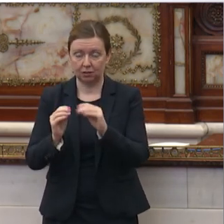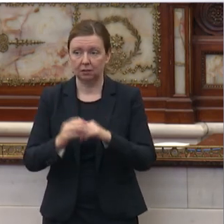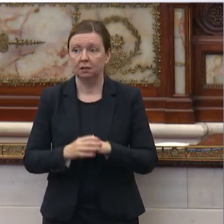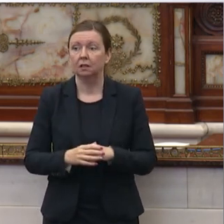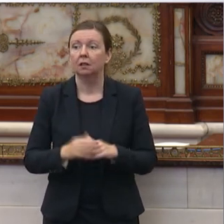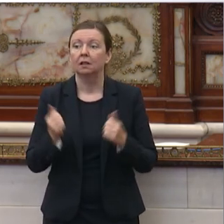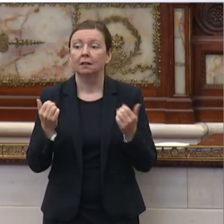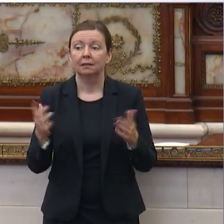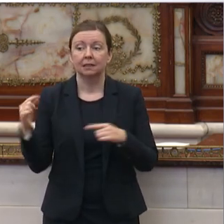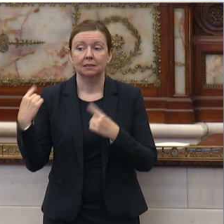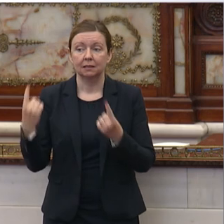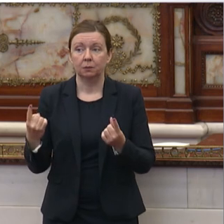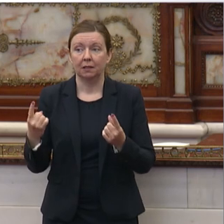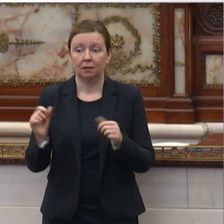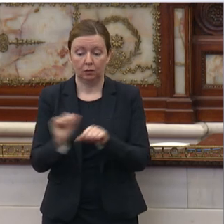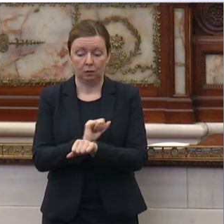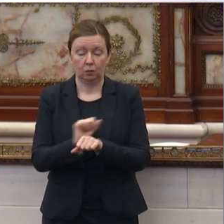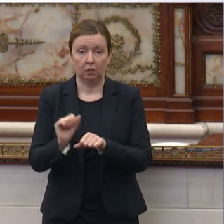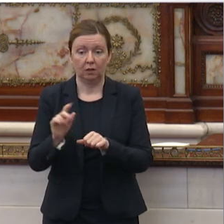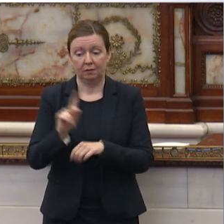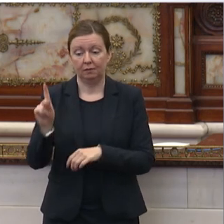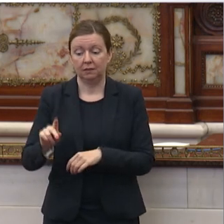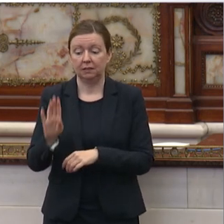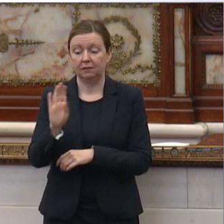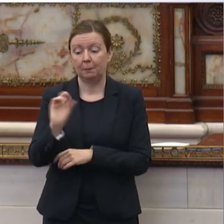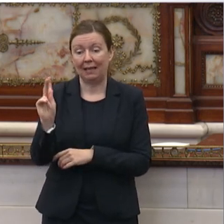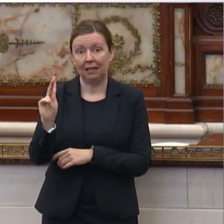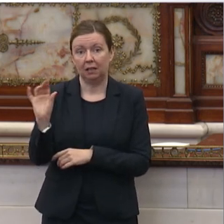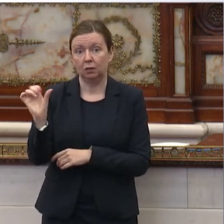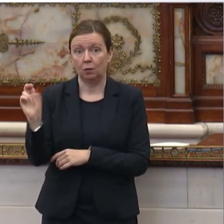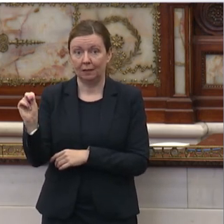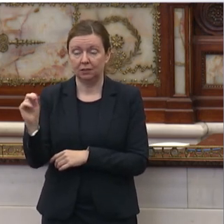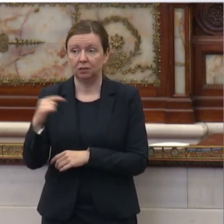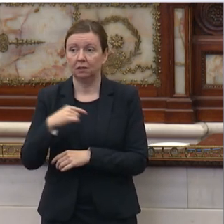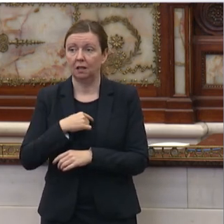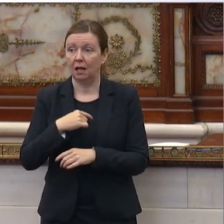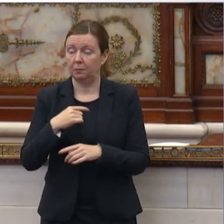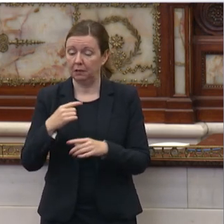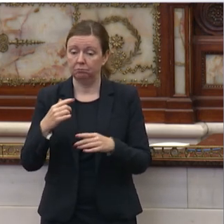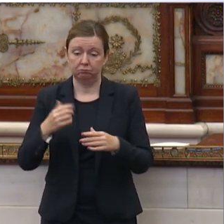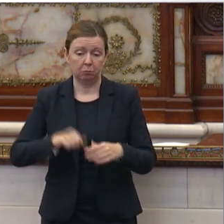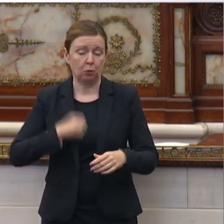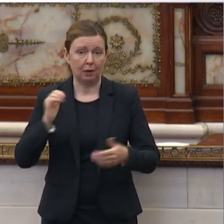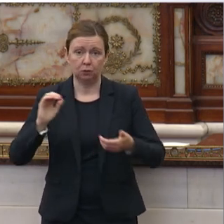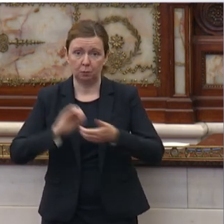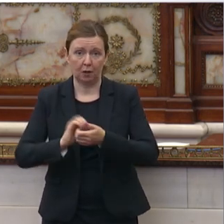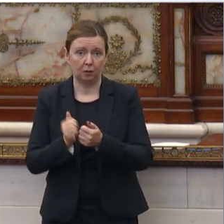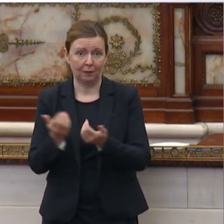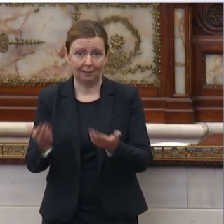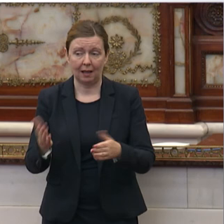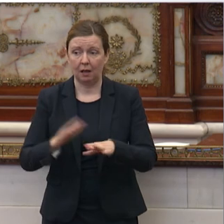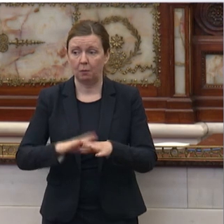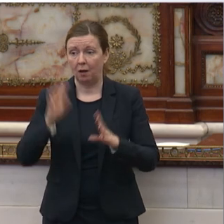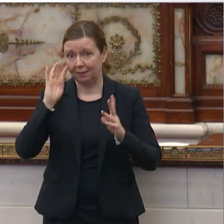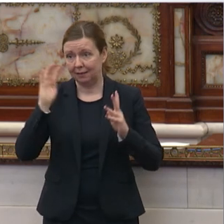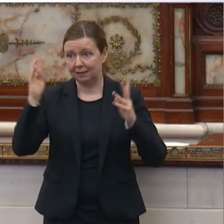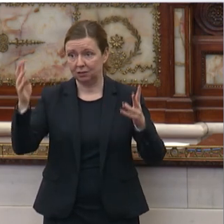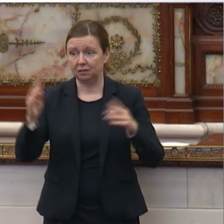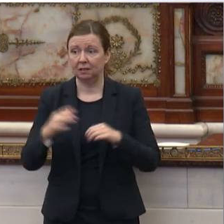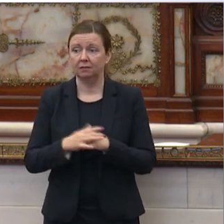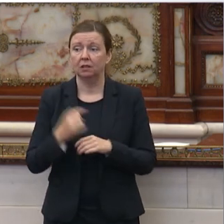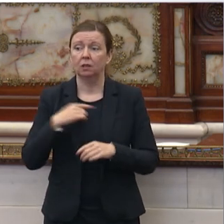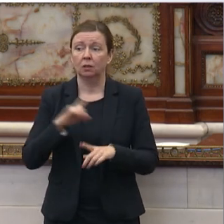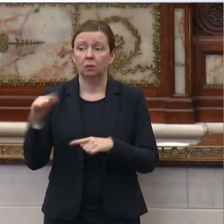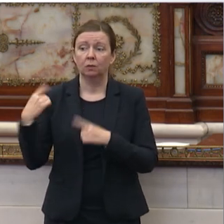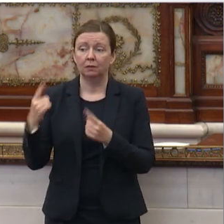This has been the work of the Philadelphia Banking Coalition, and I've been proud to partner with them on this initiative. We've been